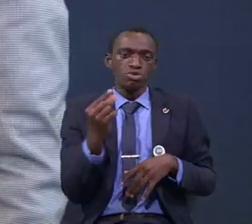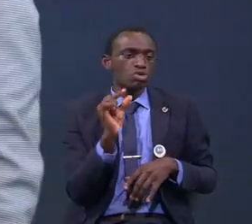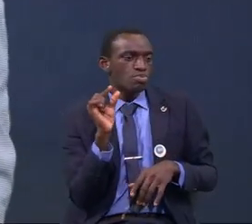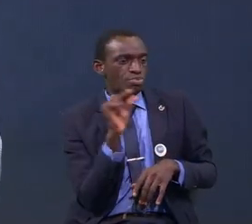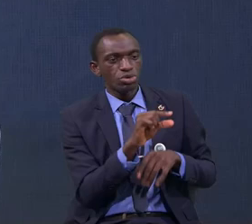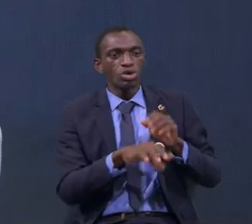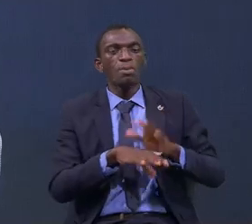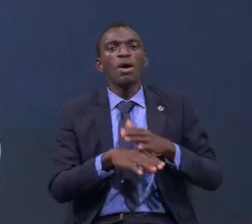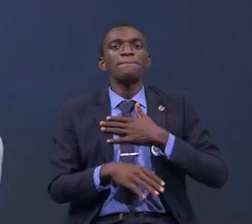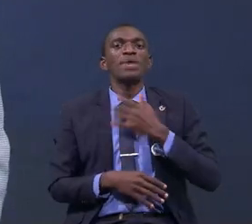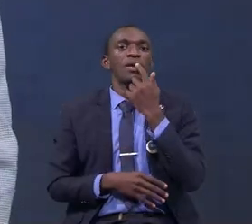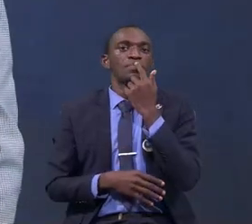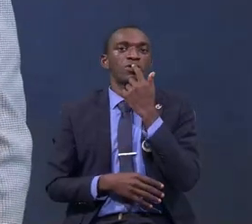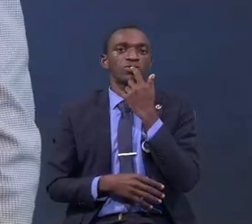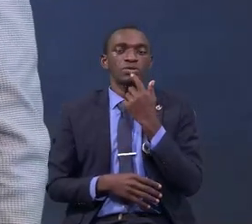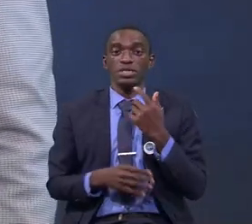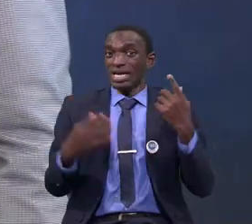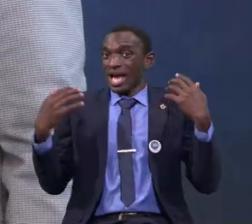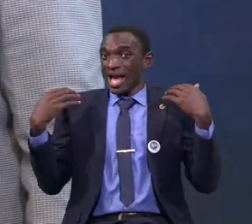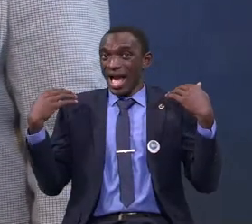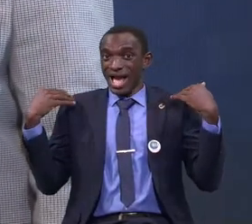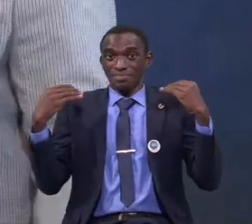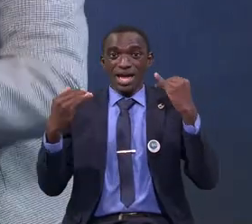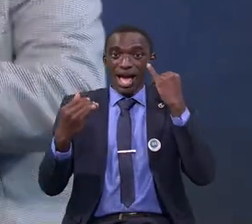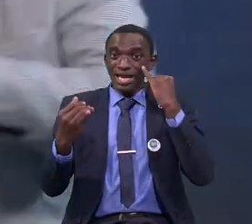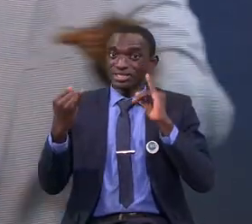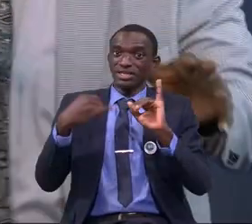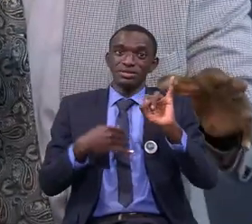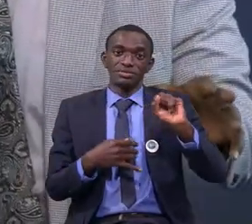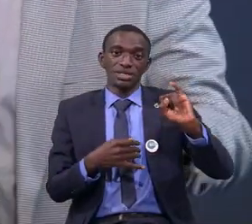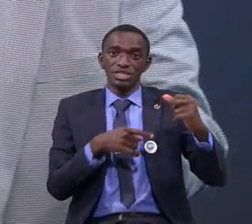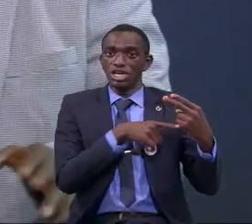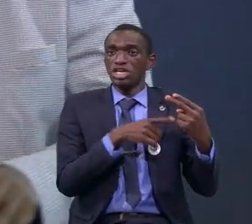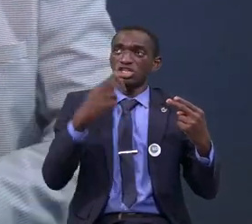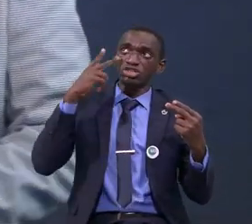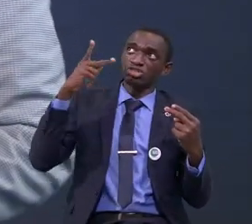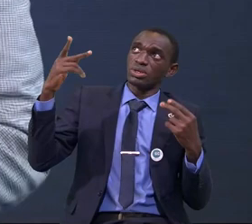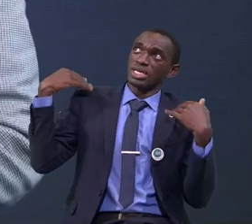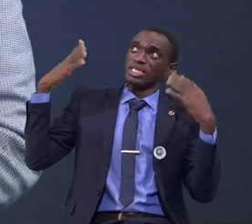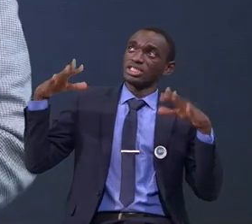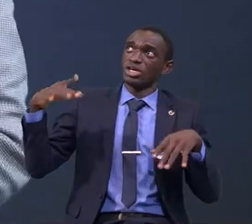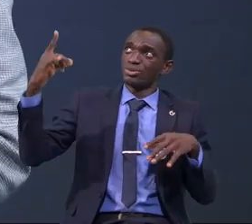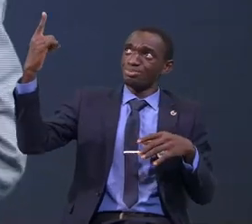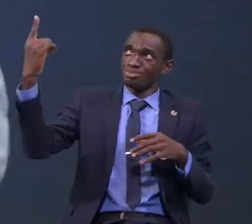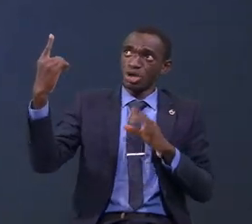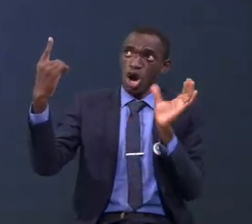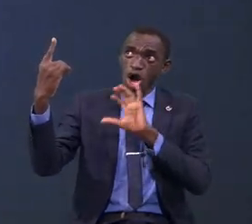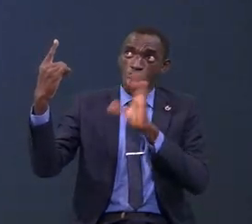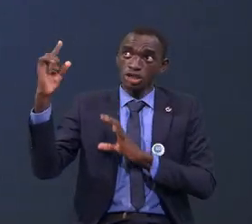Isaiah saw that angel bringing the life coal. He didn't dodge.